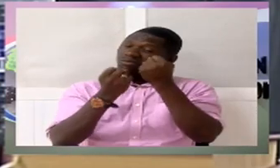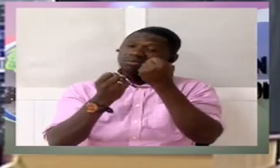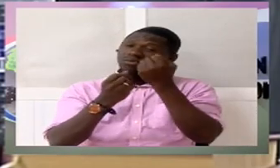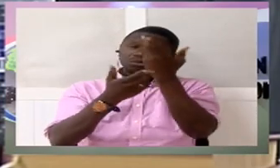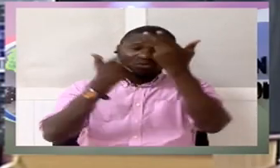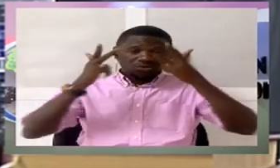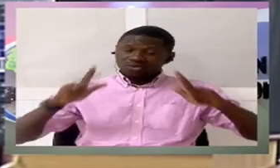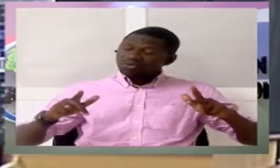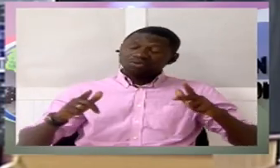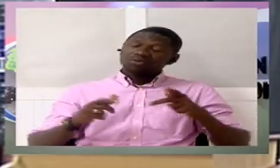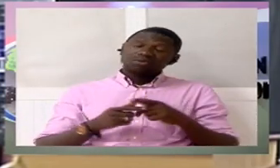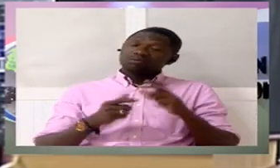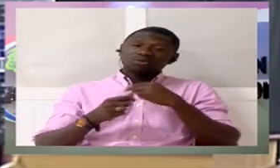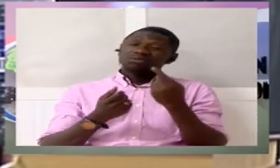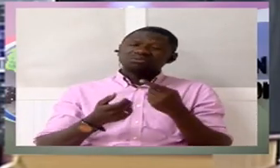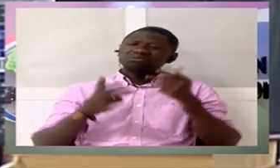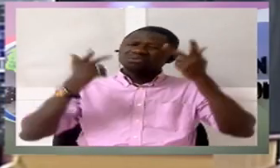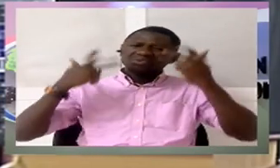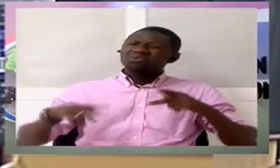Yes, it was unlawful and